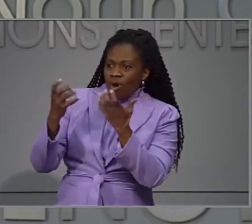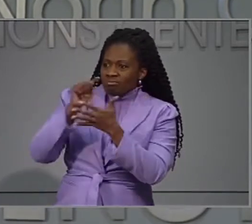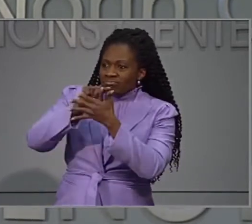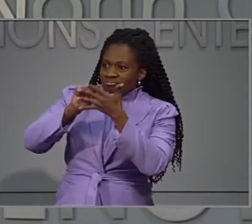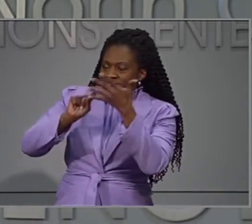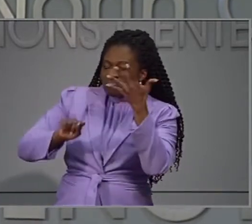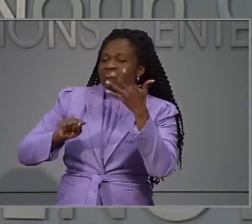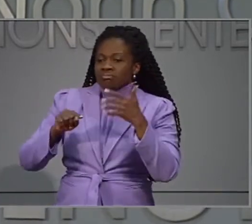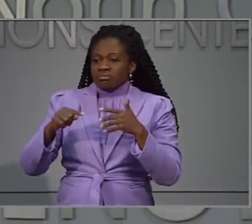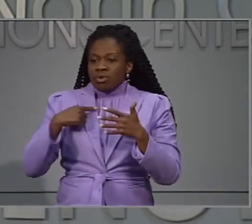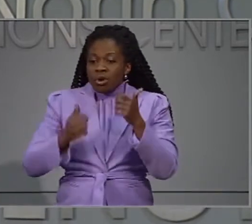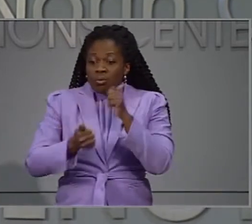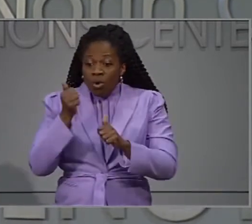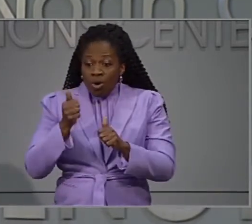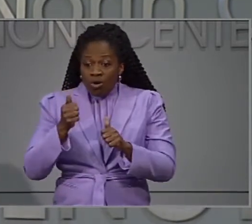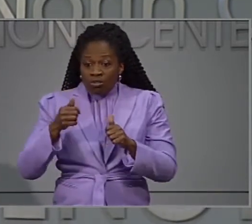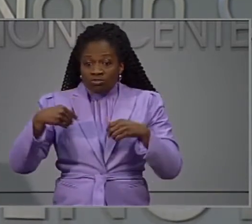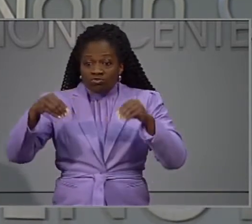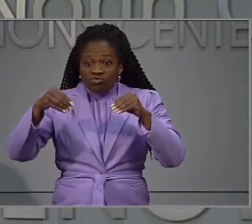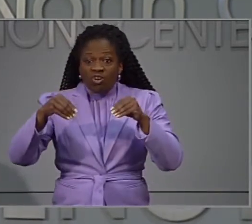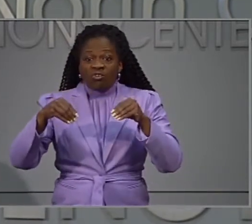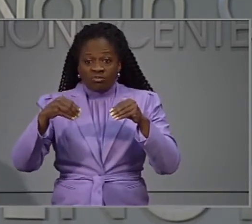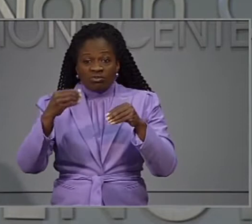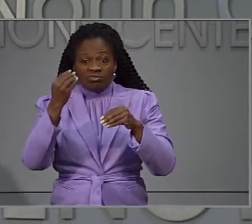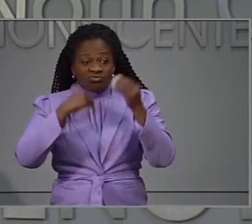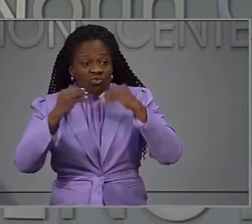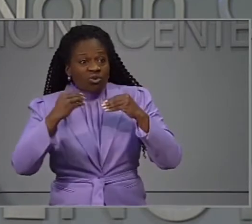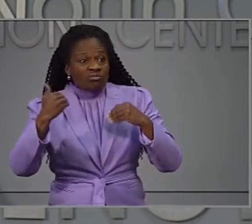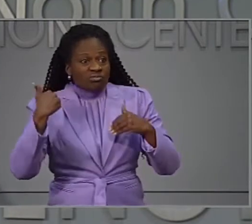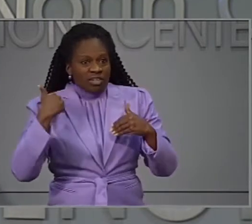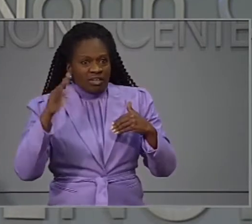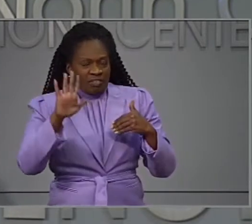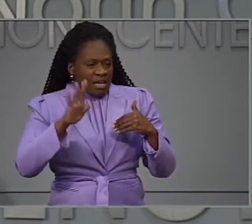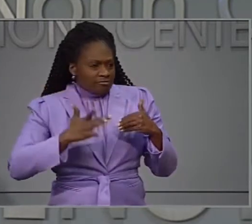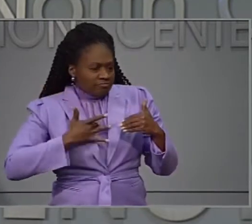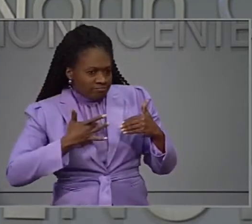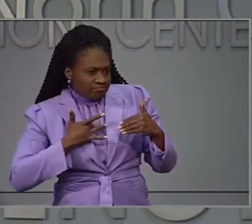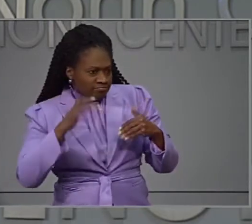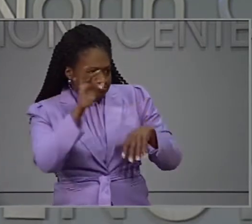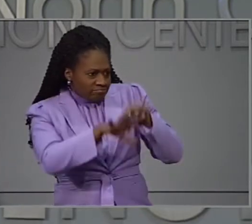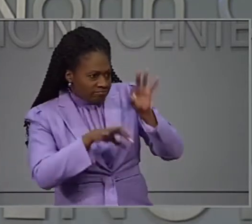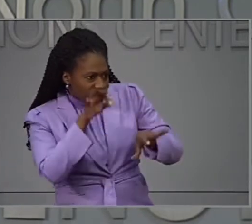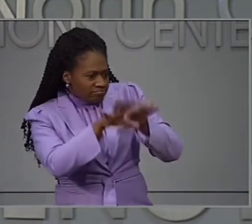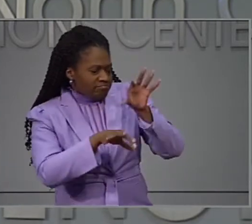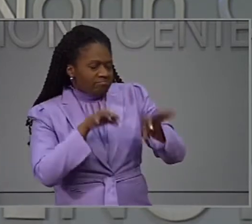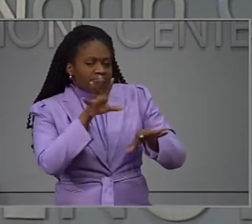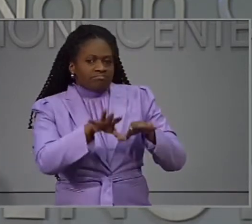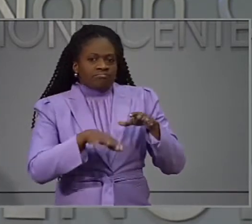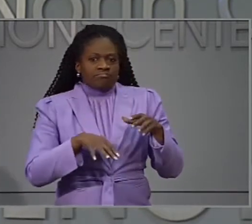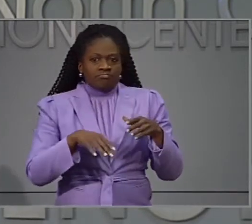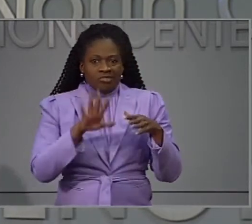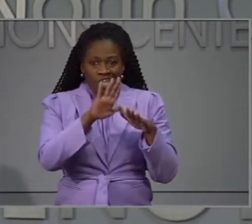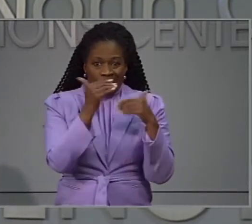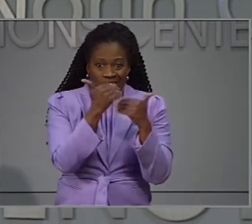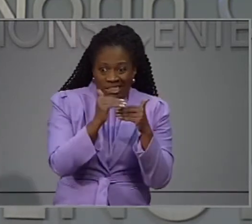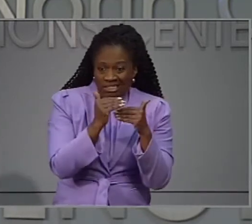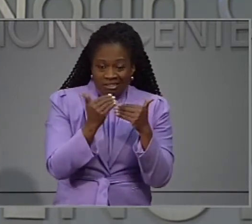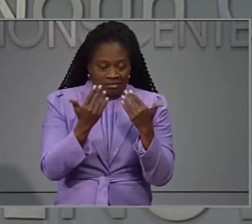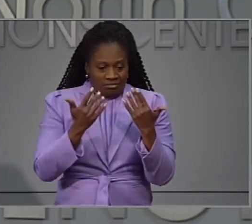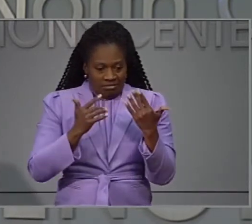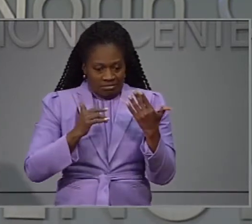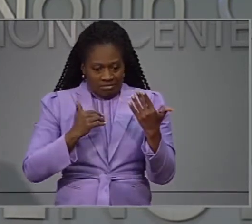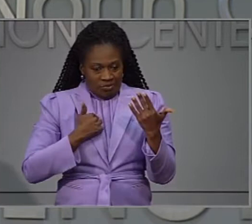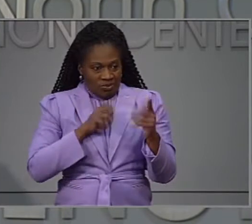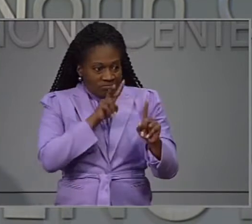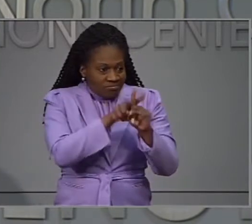to most all of the grocery stores, their chains regarding the restrictions that we put